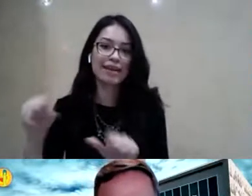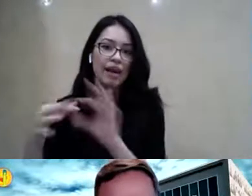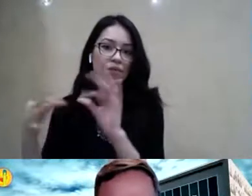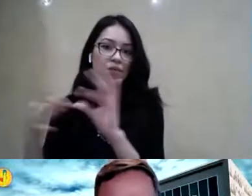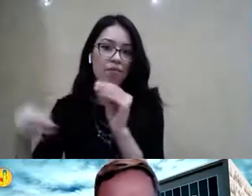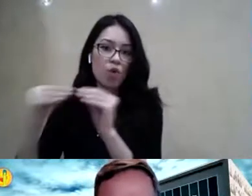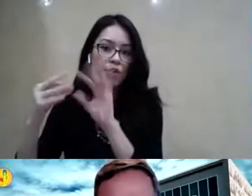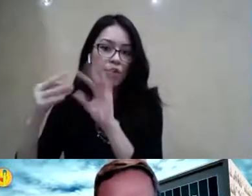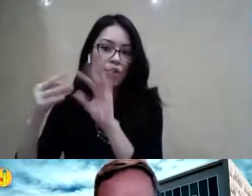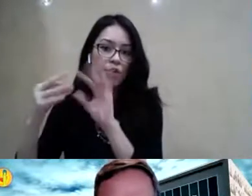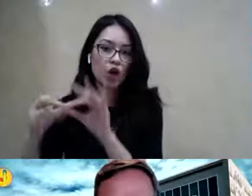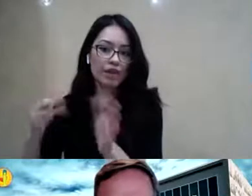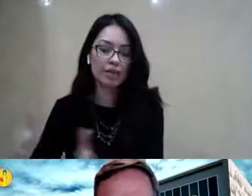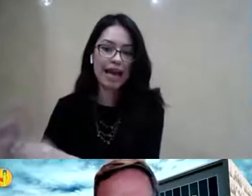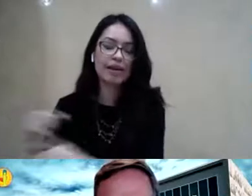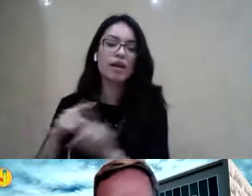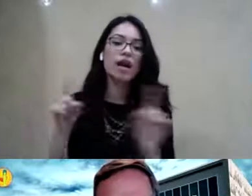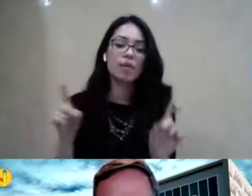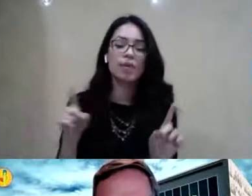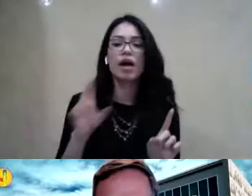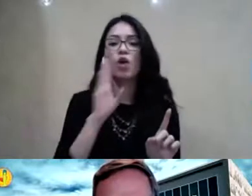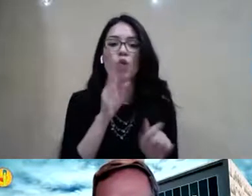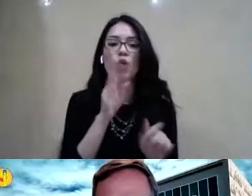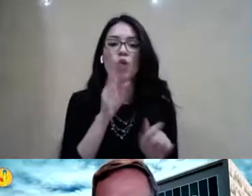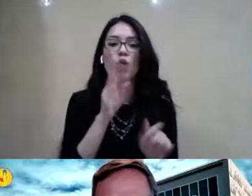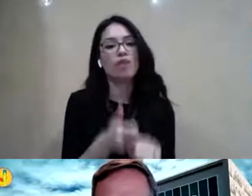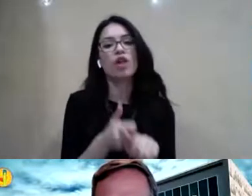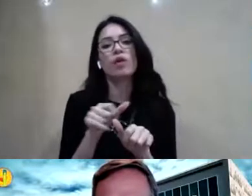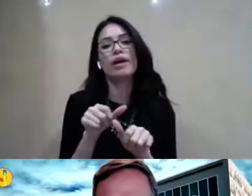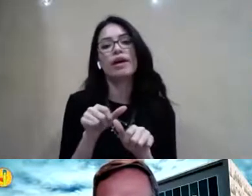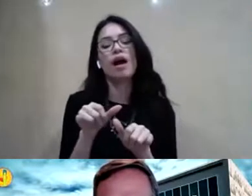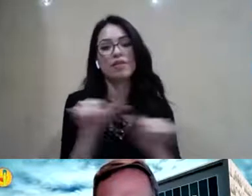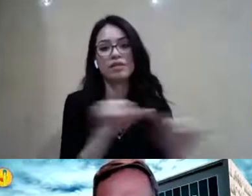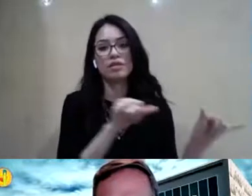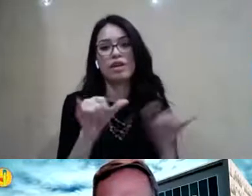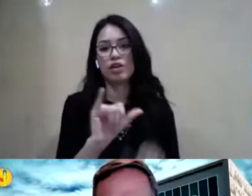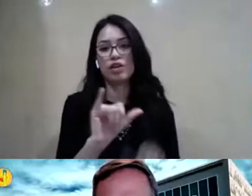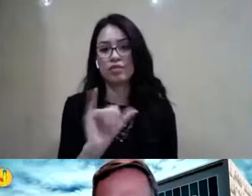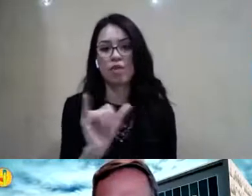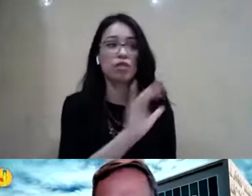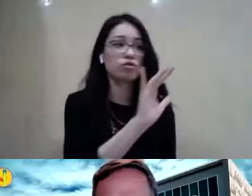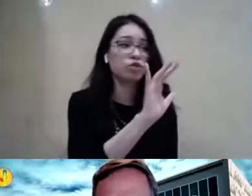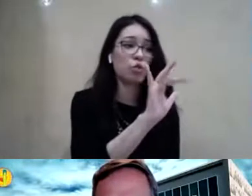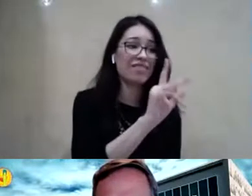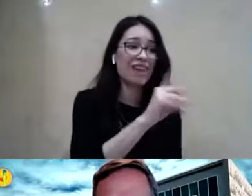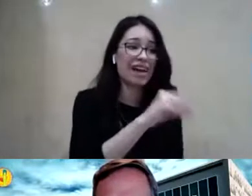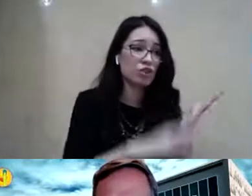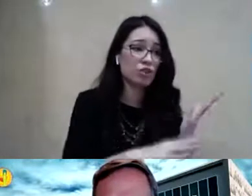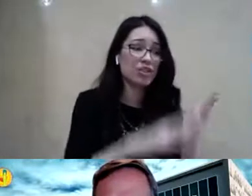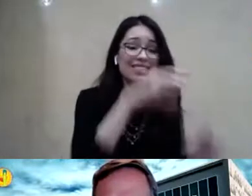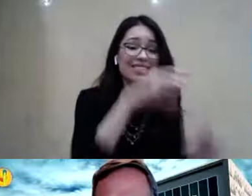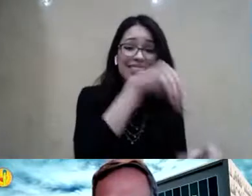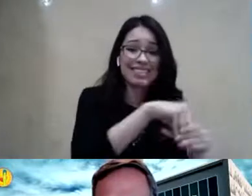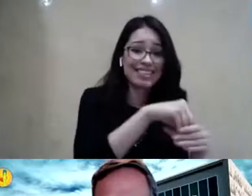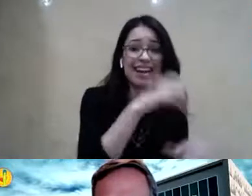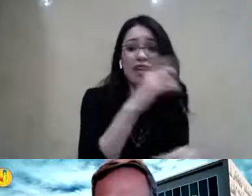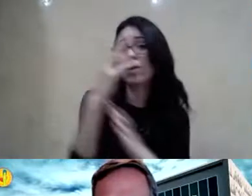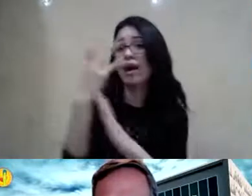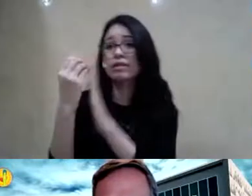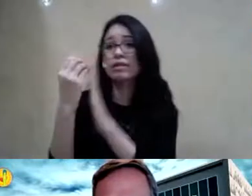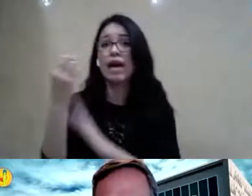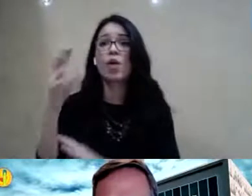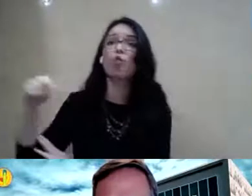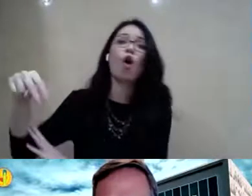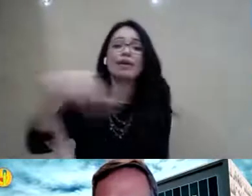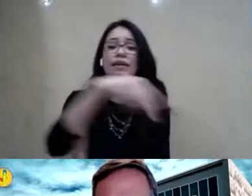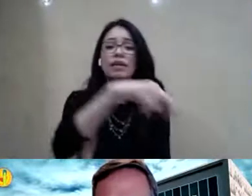is a standard. So it's 25, whether you're outside, inside, or walking around the block. But incorporated in our plans